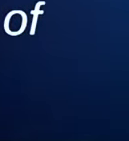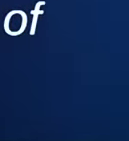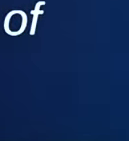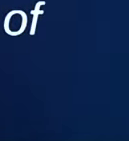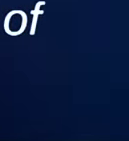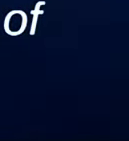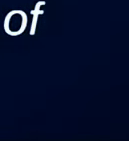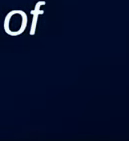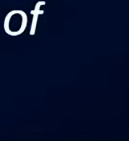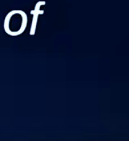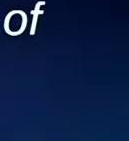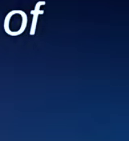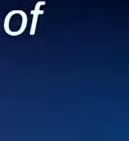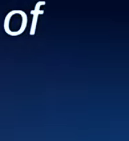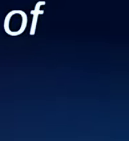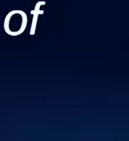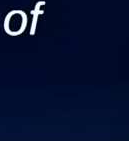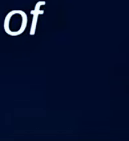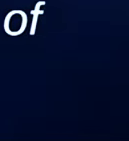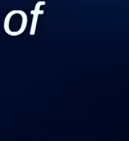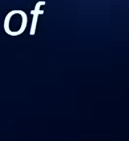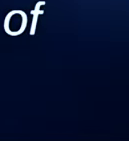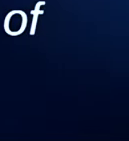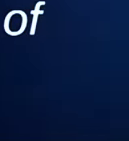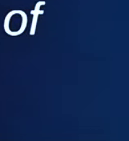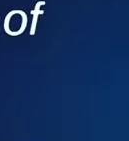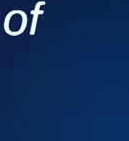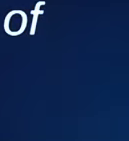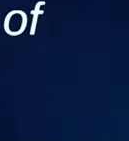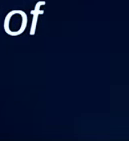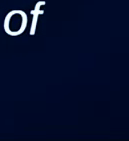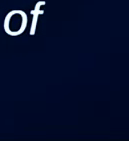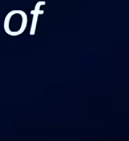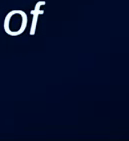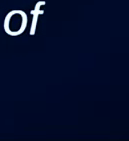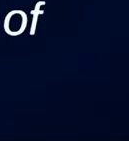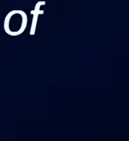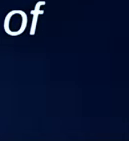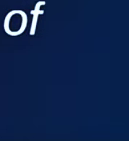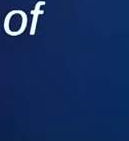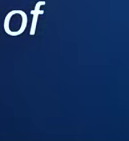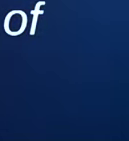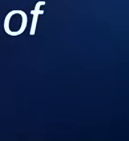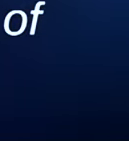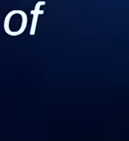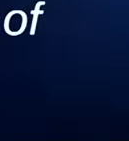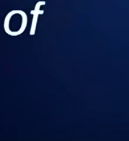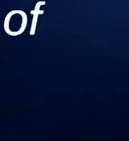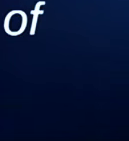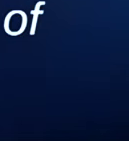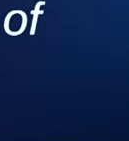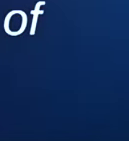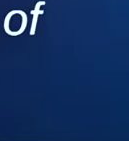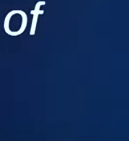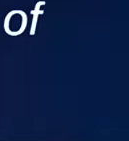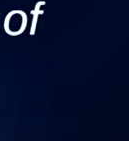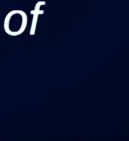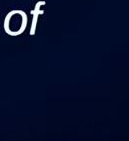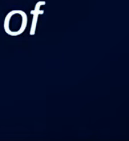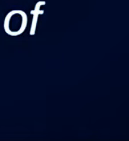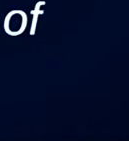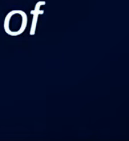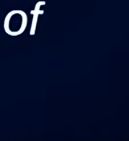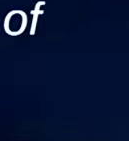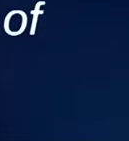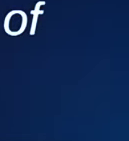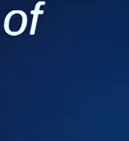Christ. This is new. Eh ade foforo kra se Yudafo ene Helafo nyina aba be ye yonkofo e wo Kristo